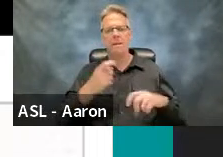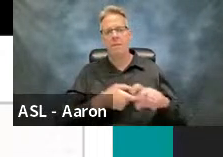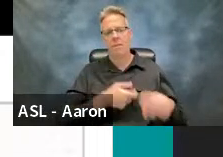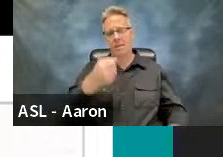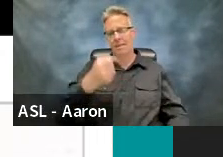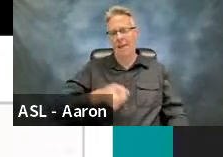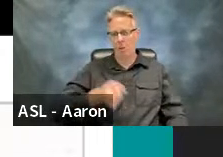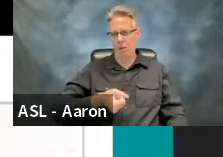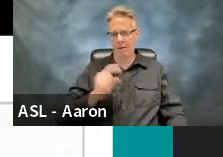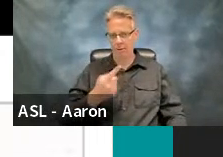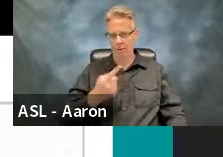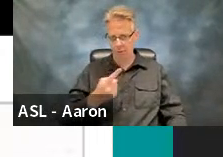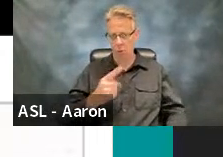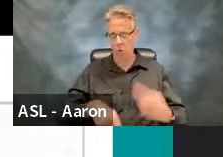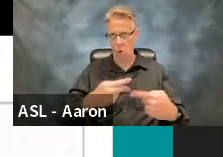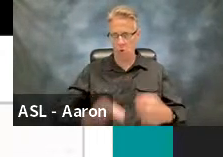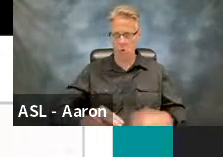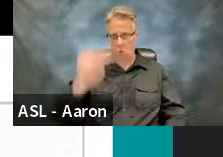south to the north,